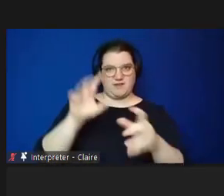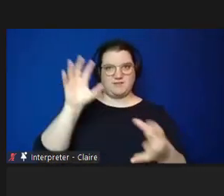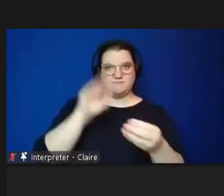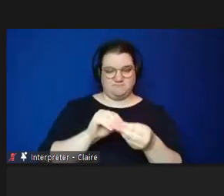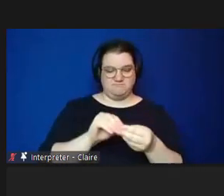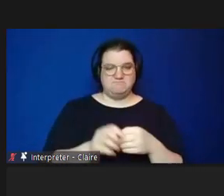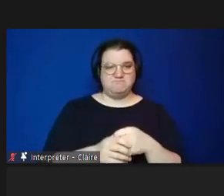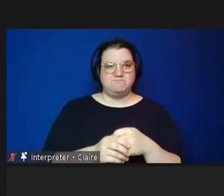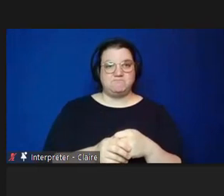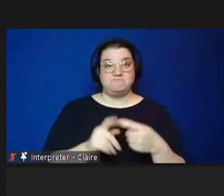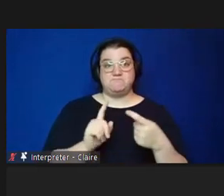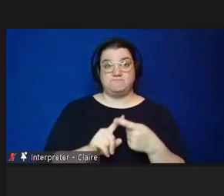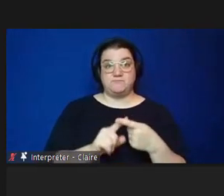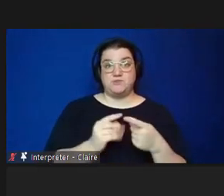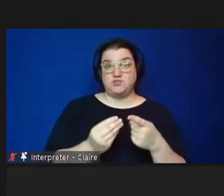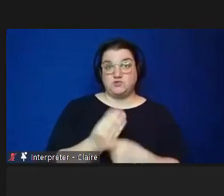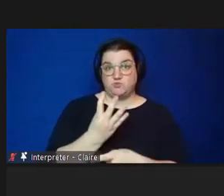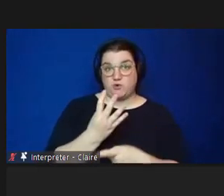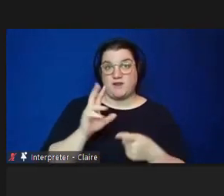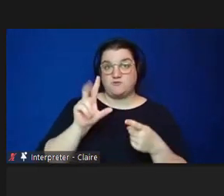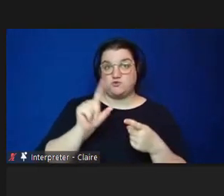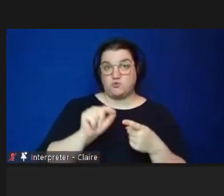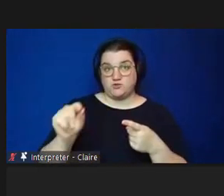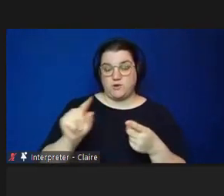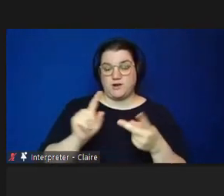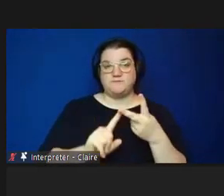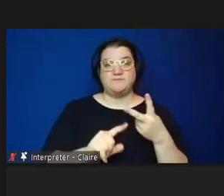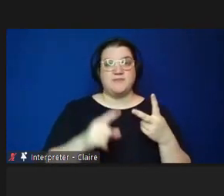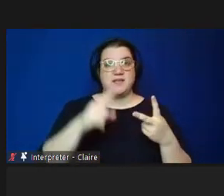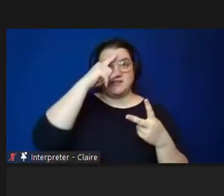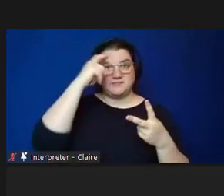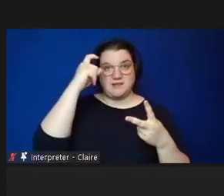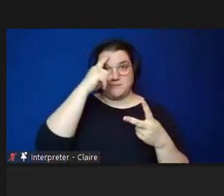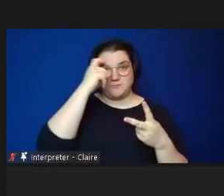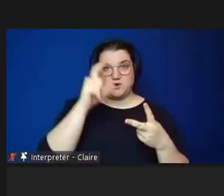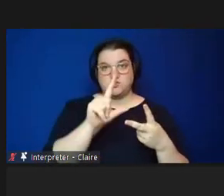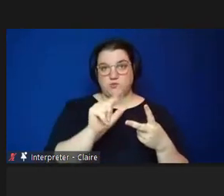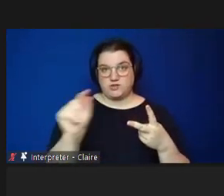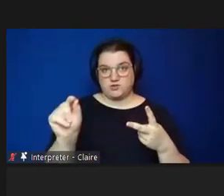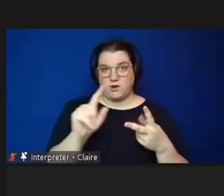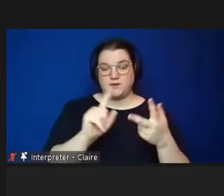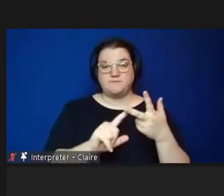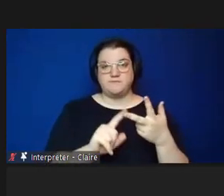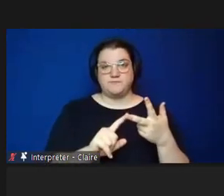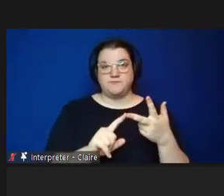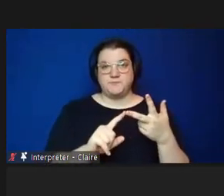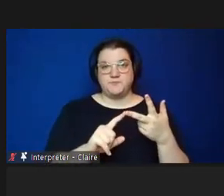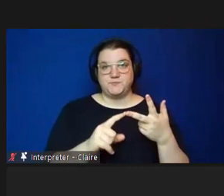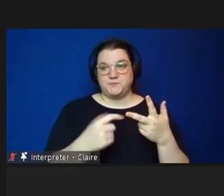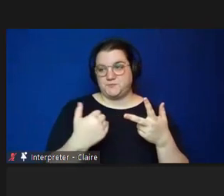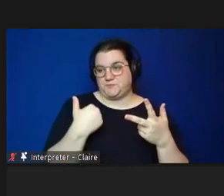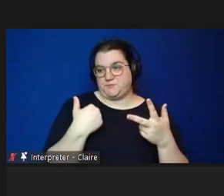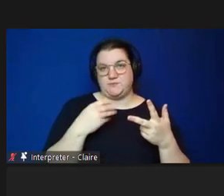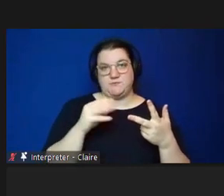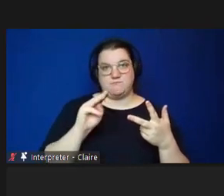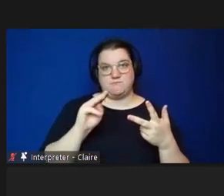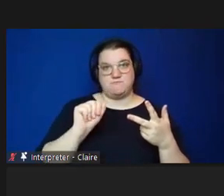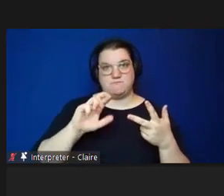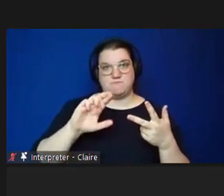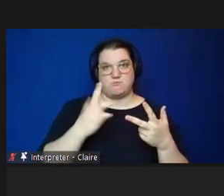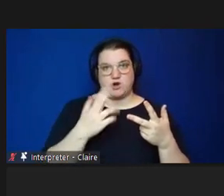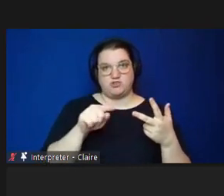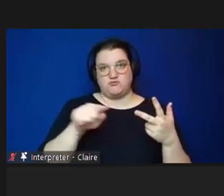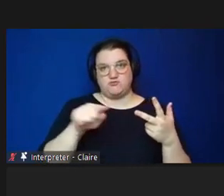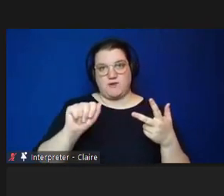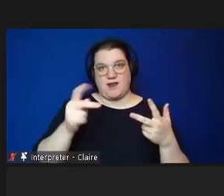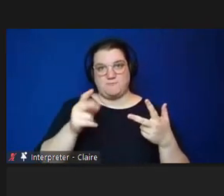in spring of 2020. The second one was in summer 2020, and then this third one was this last March through April in